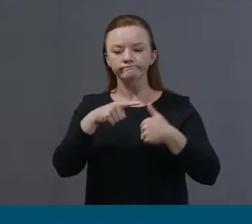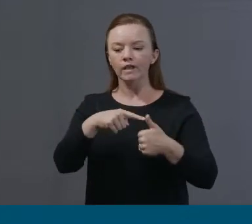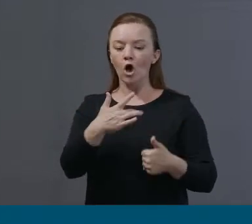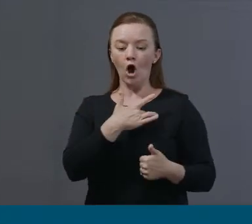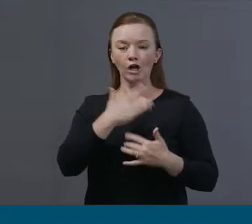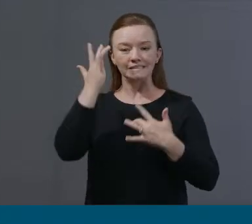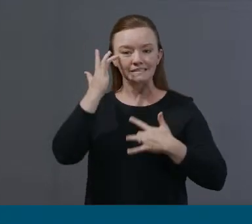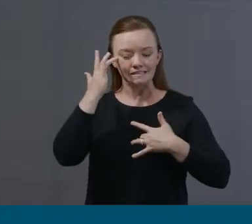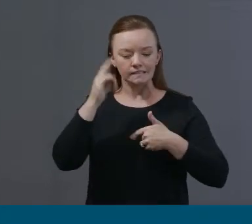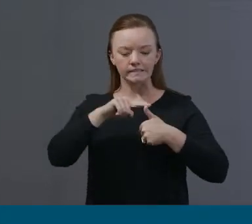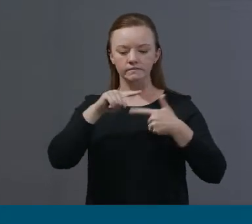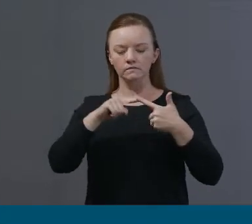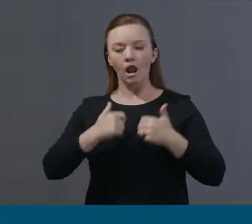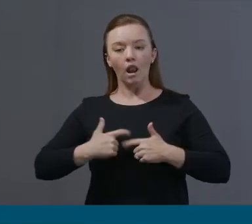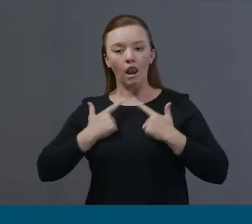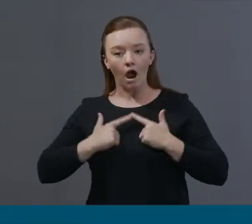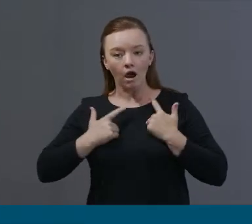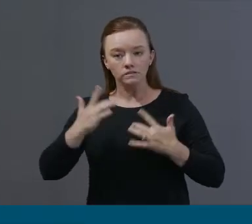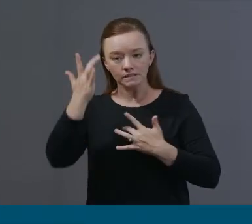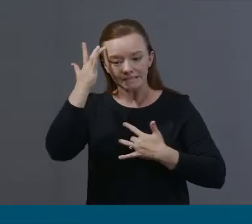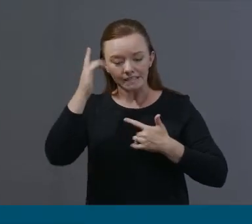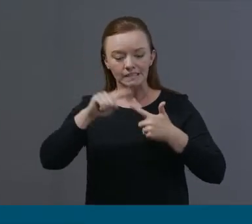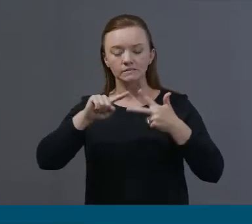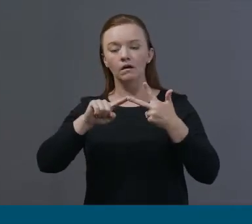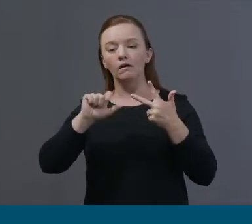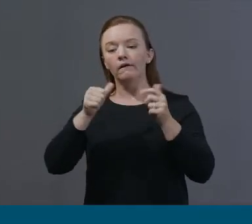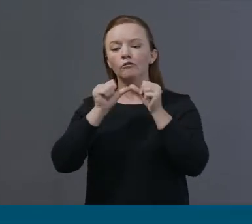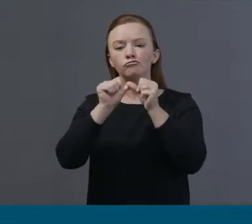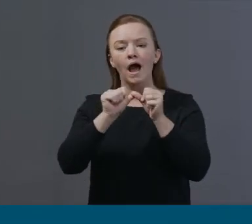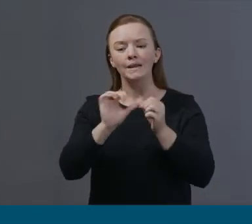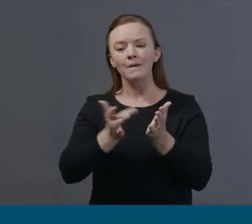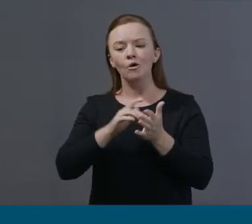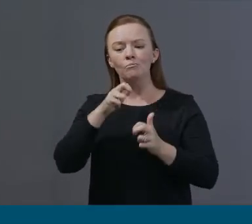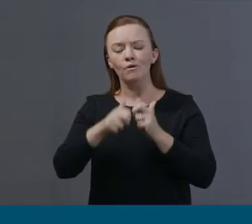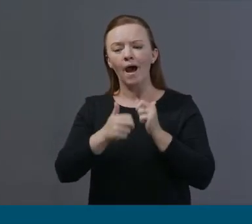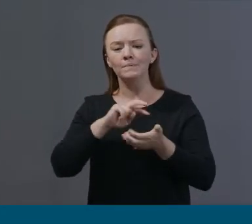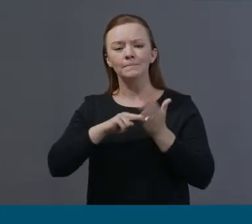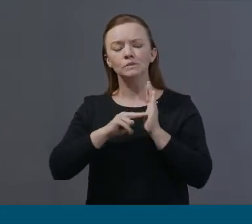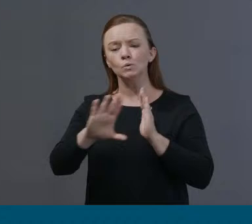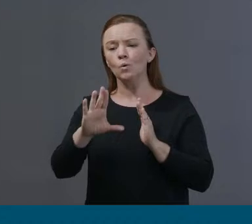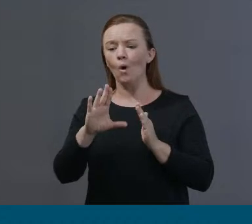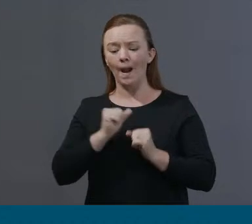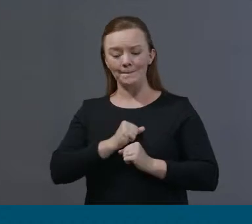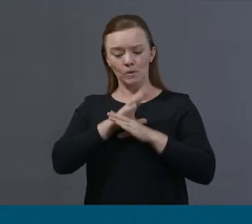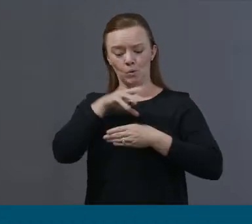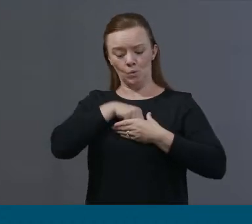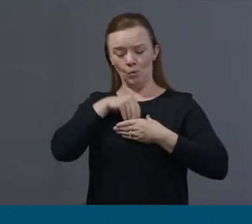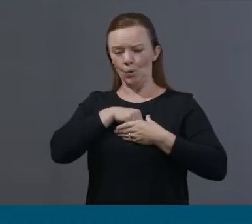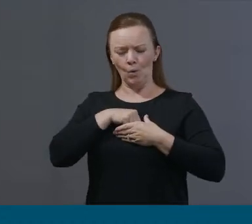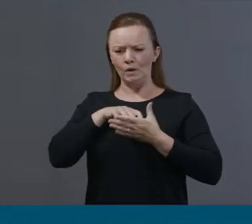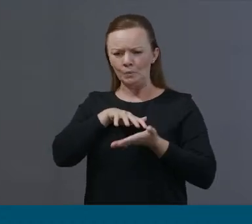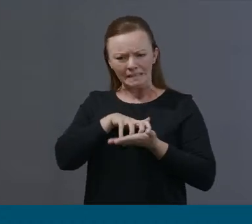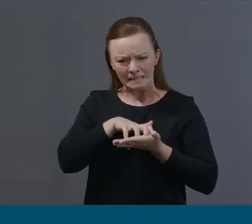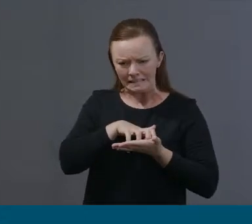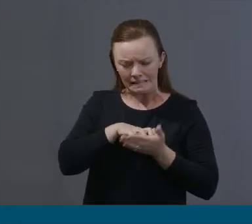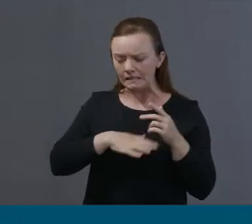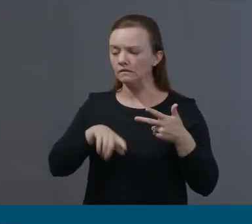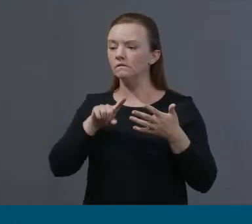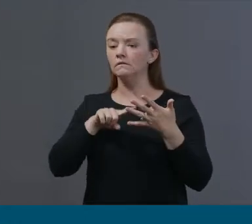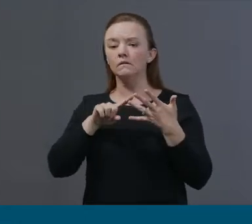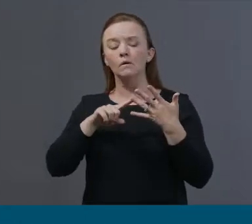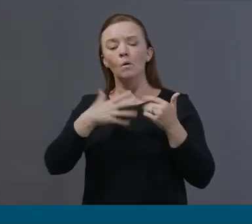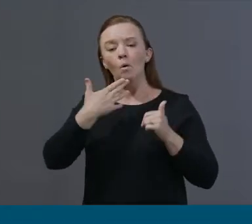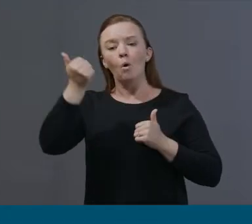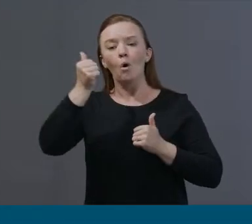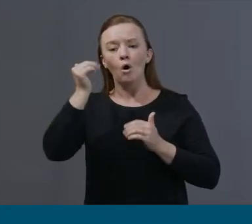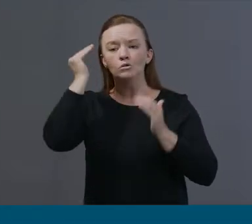a chronic medical condition that lowers your immune system, or you're an older adult over the age of 65, you really want to take